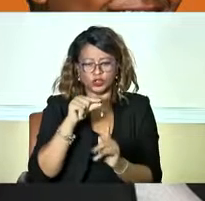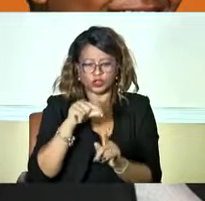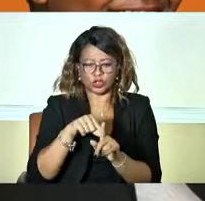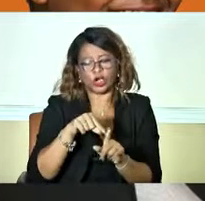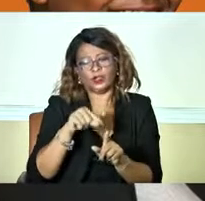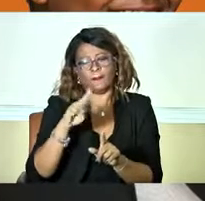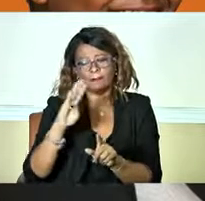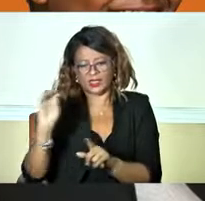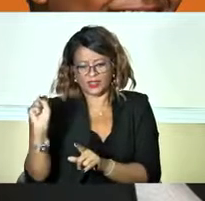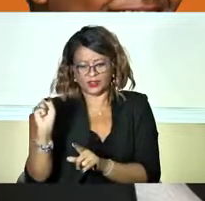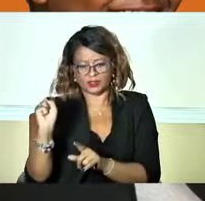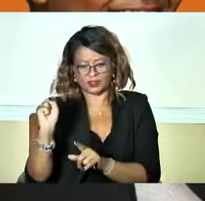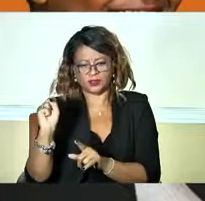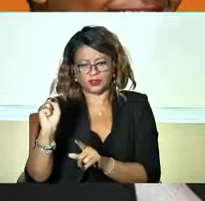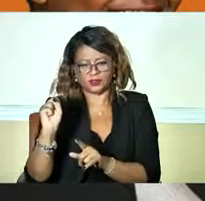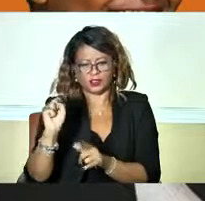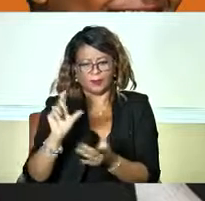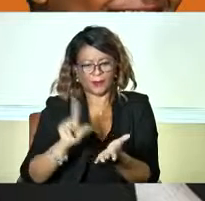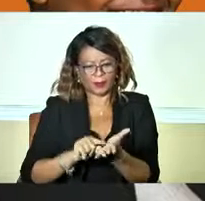www.ircabahamas.bs,